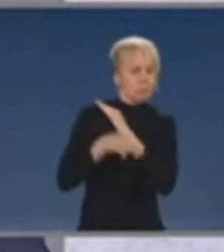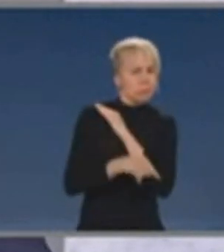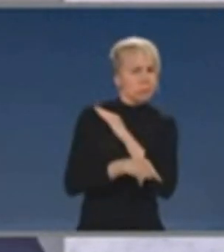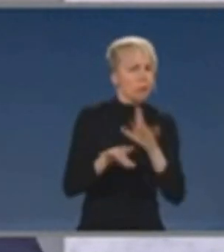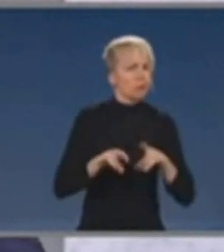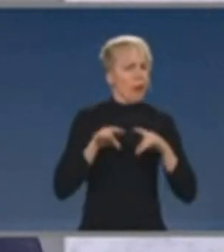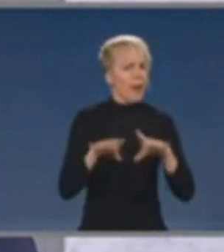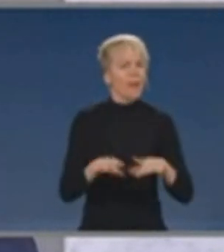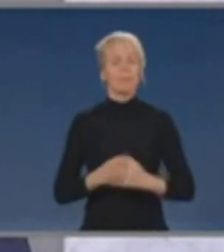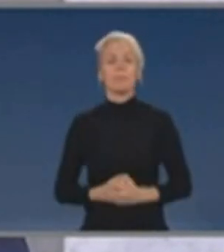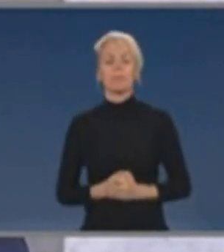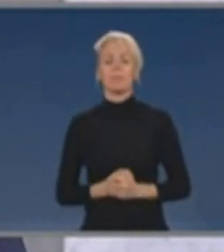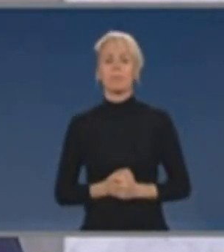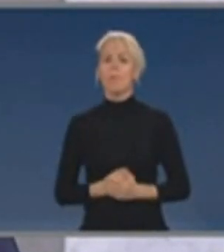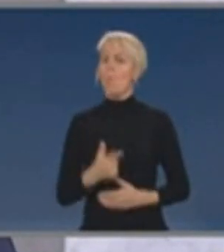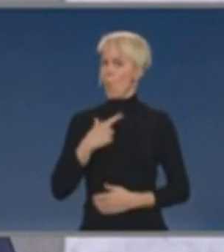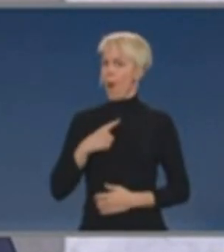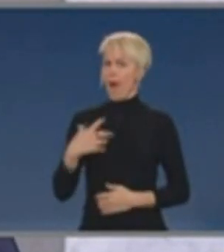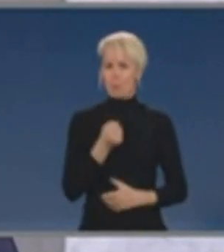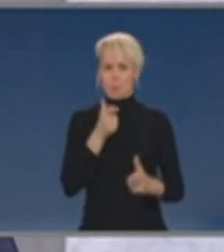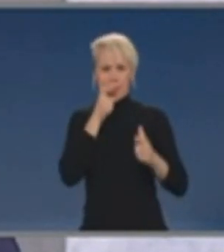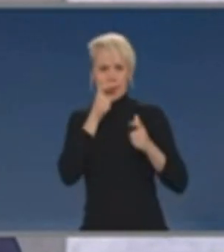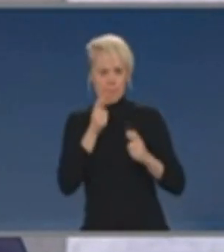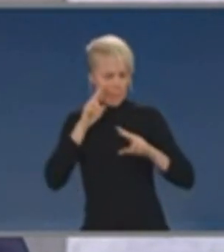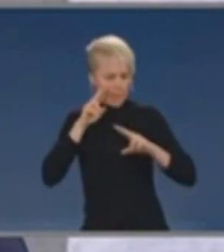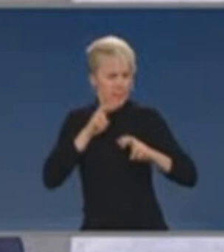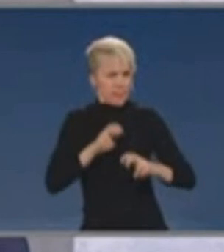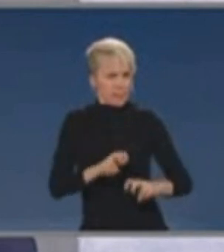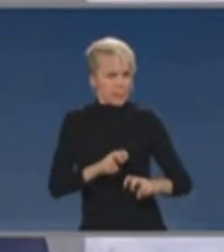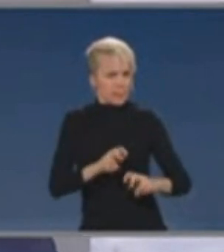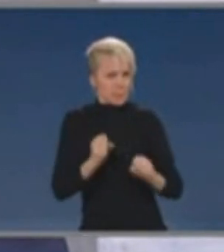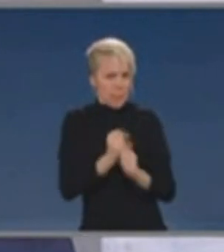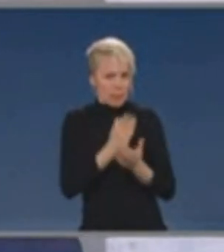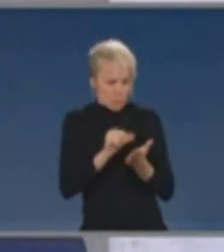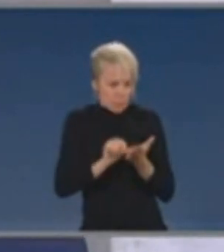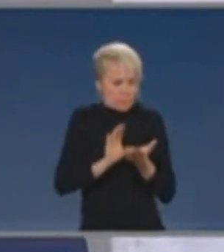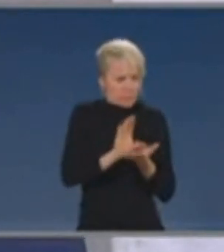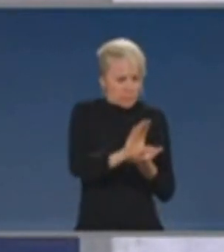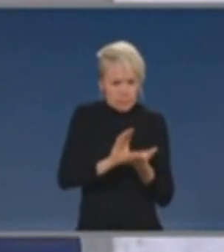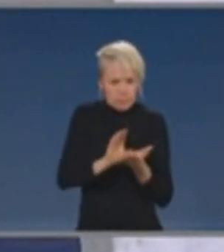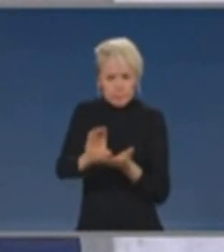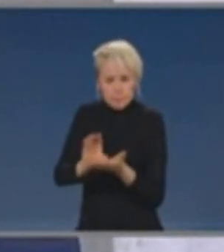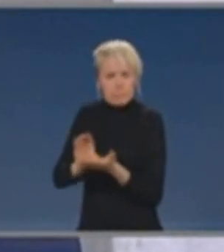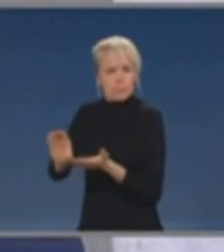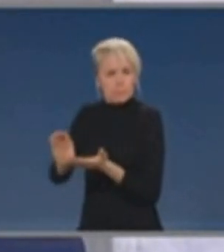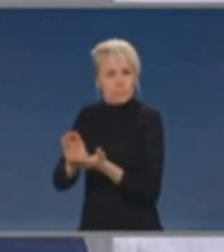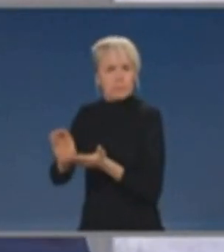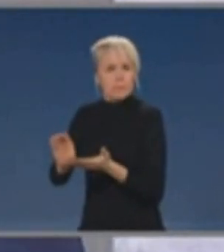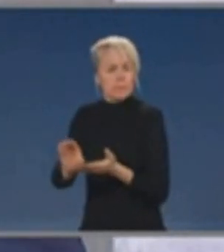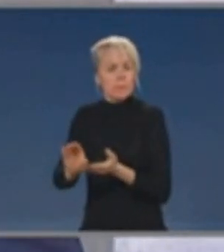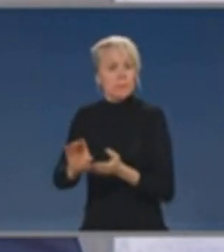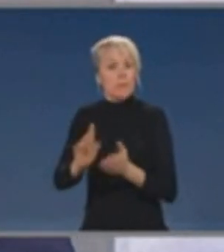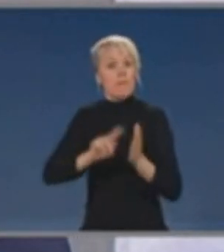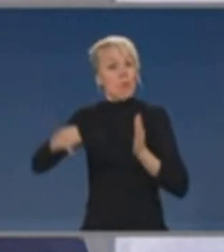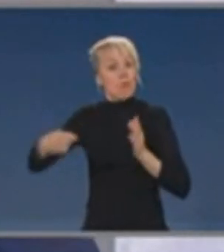ever we have to be careful about the expenditure we're engaged in. It has to be well measured, it has to be well targeted, it has to be time